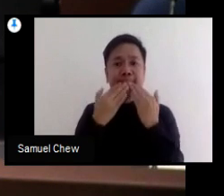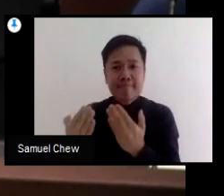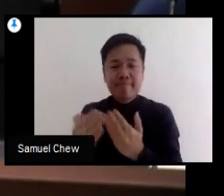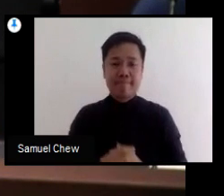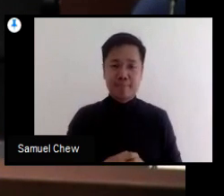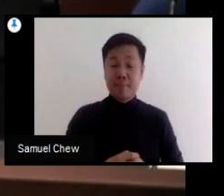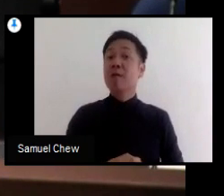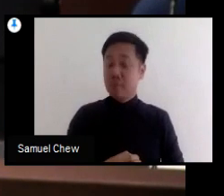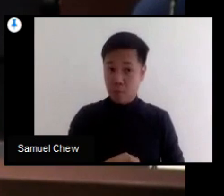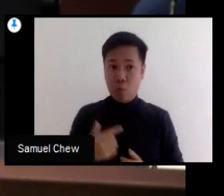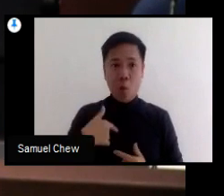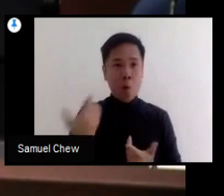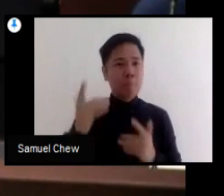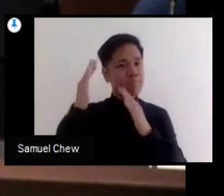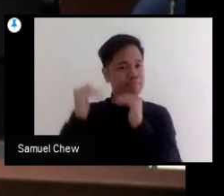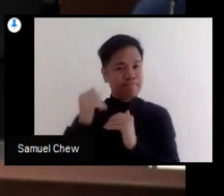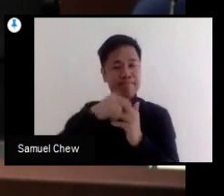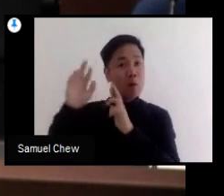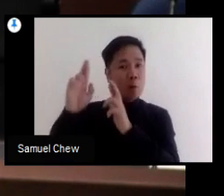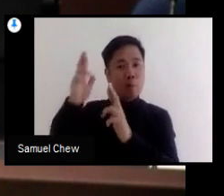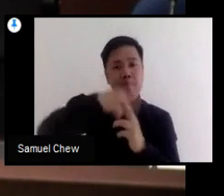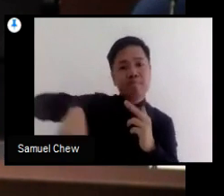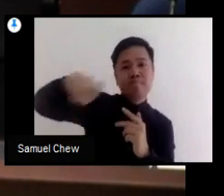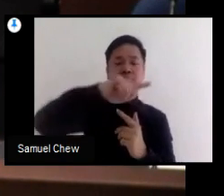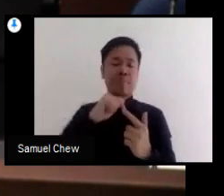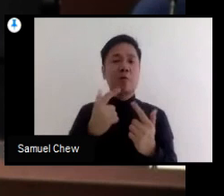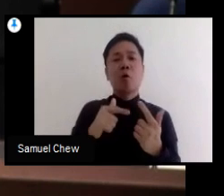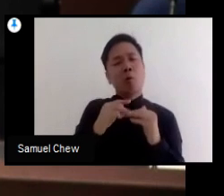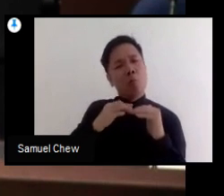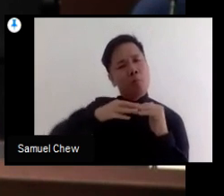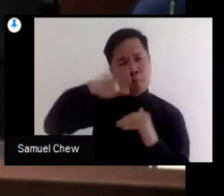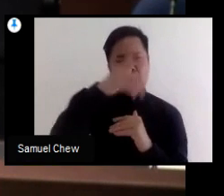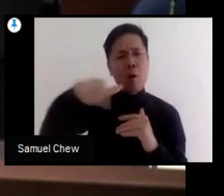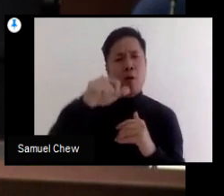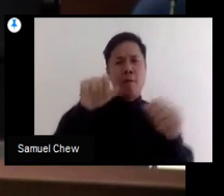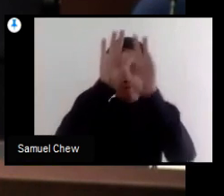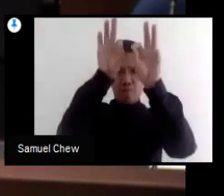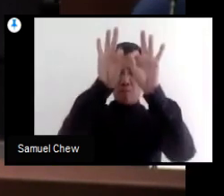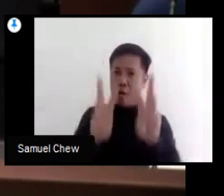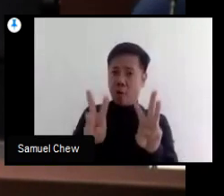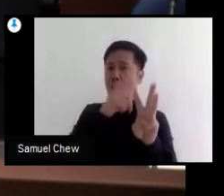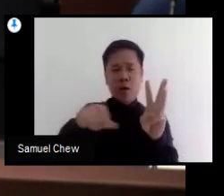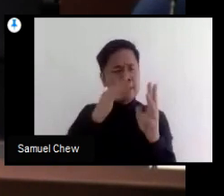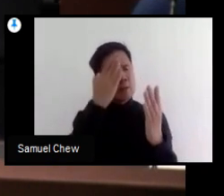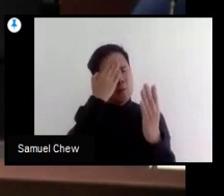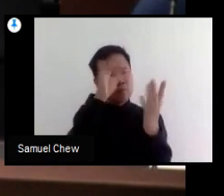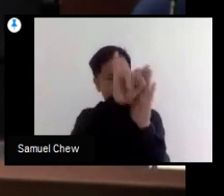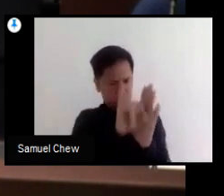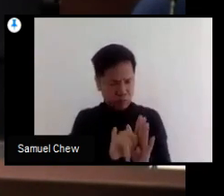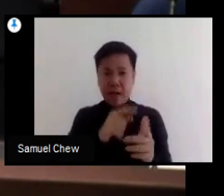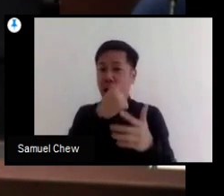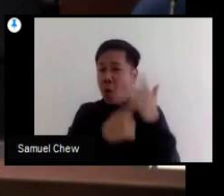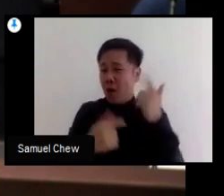to continue working together to further cooperation to ensure that the framework will be used to identify those who were furthest